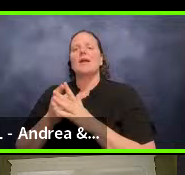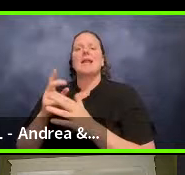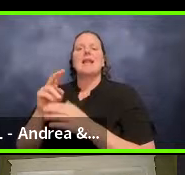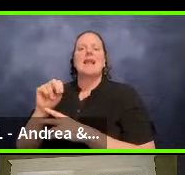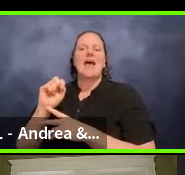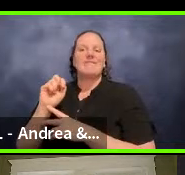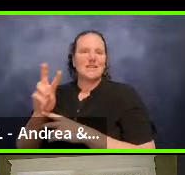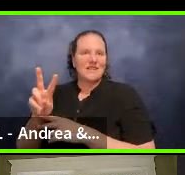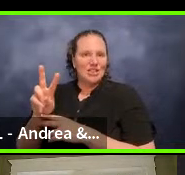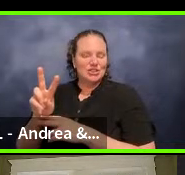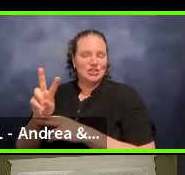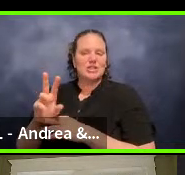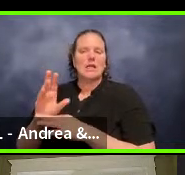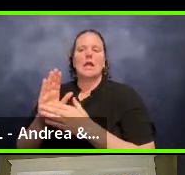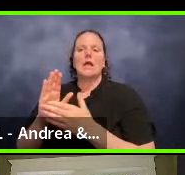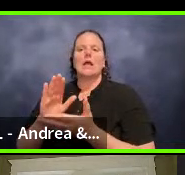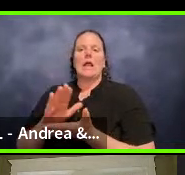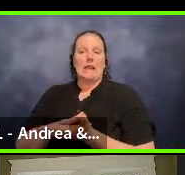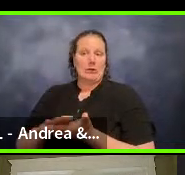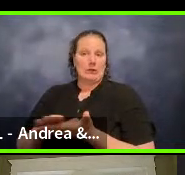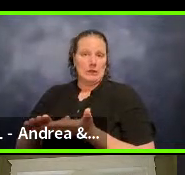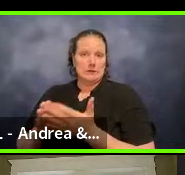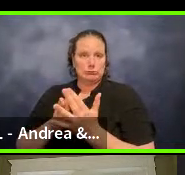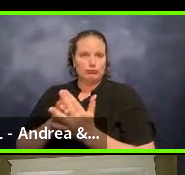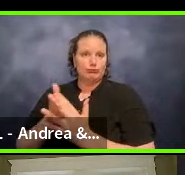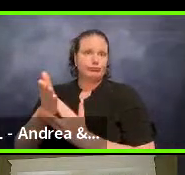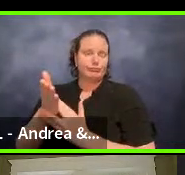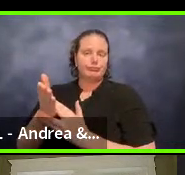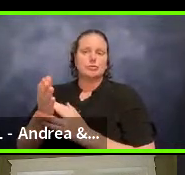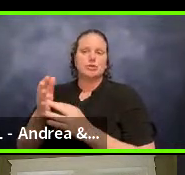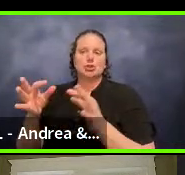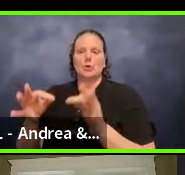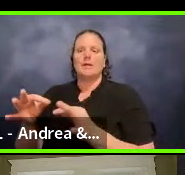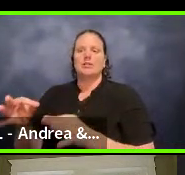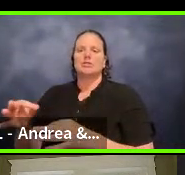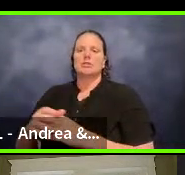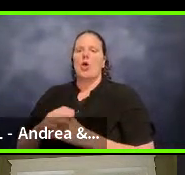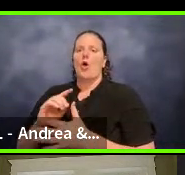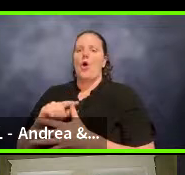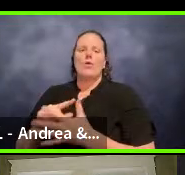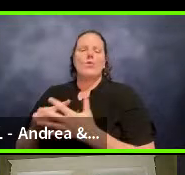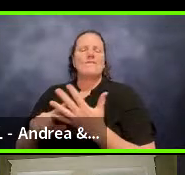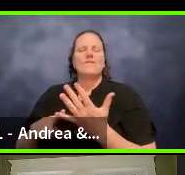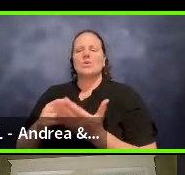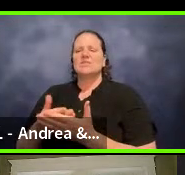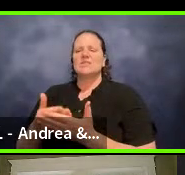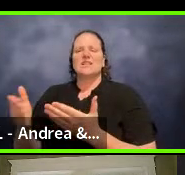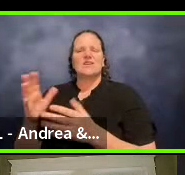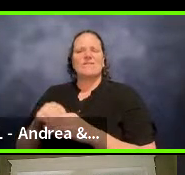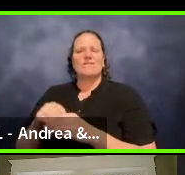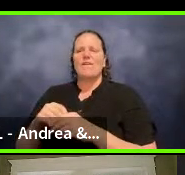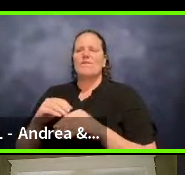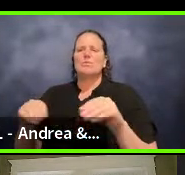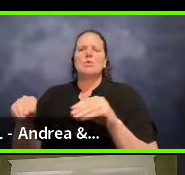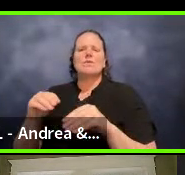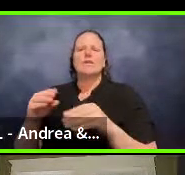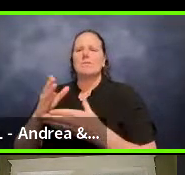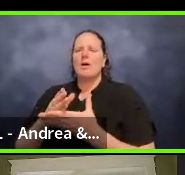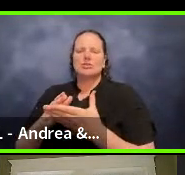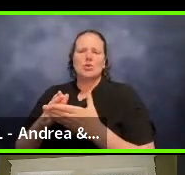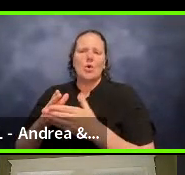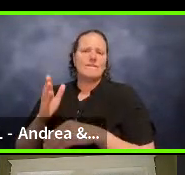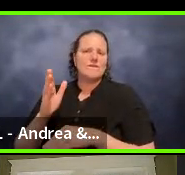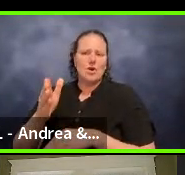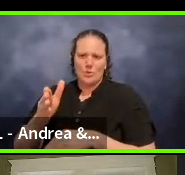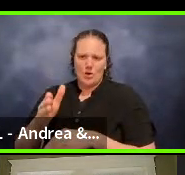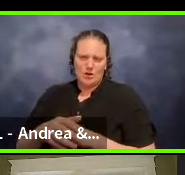clearance determination. So all of those things are part of the moving parts that are moving forward.